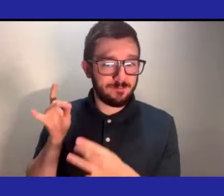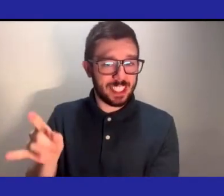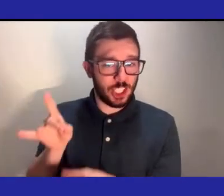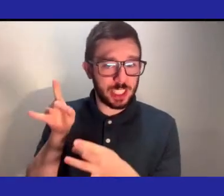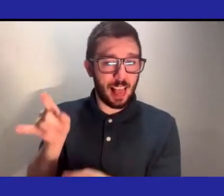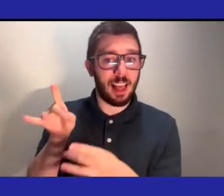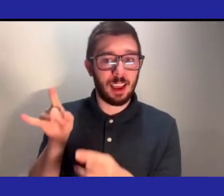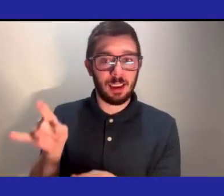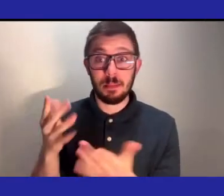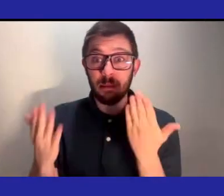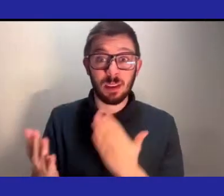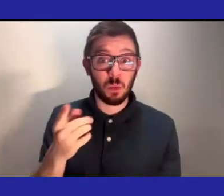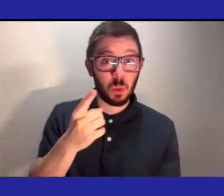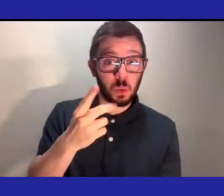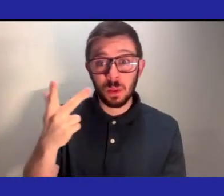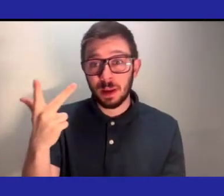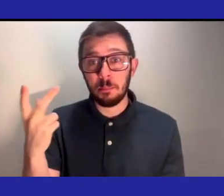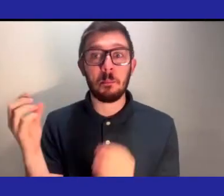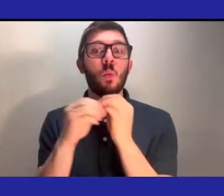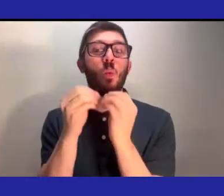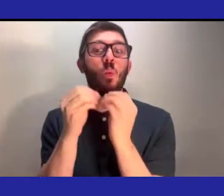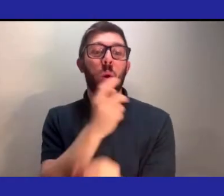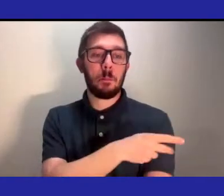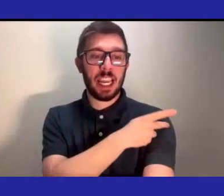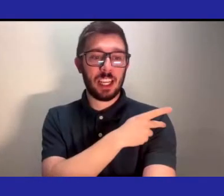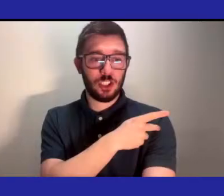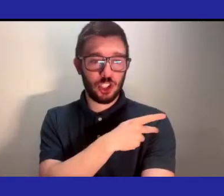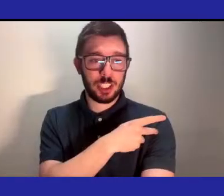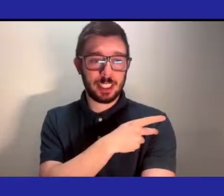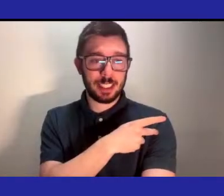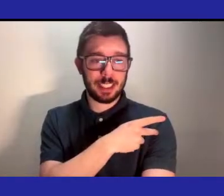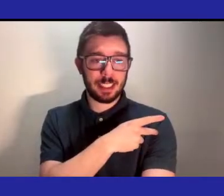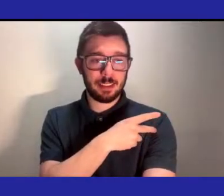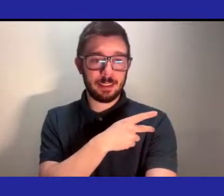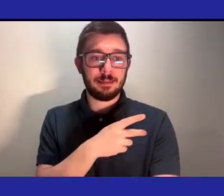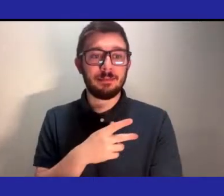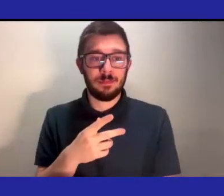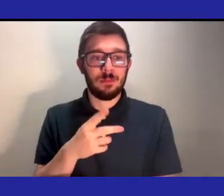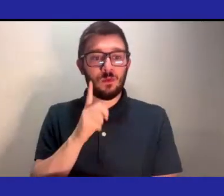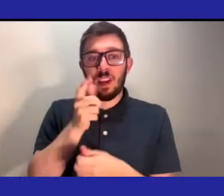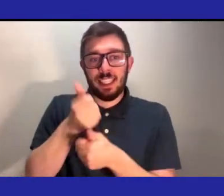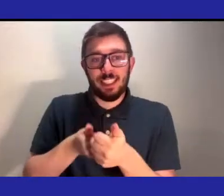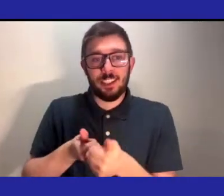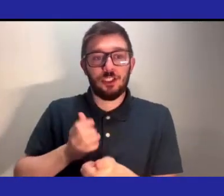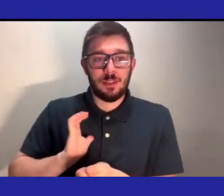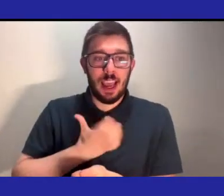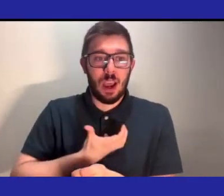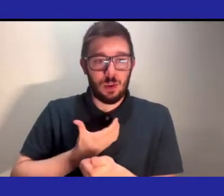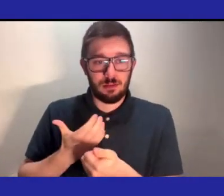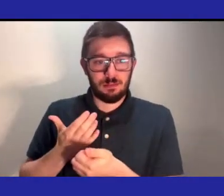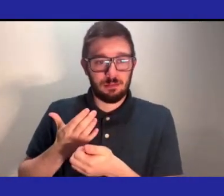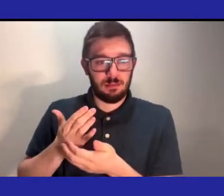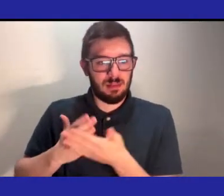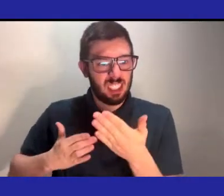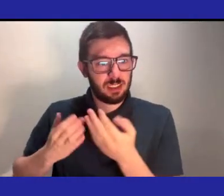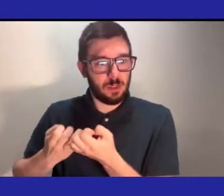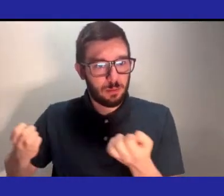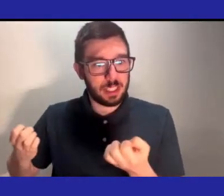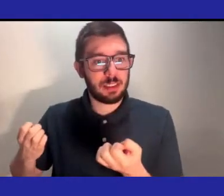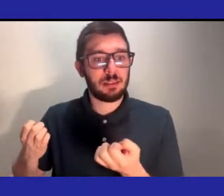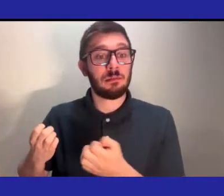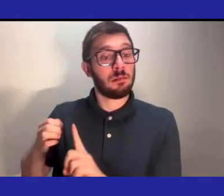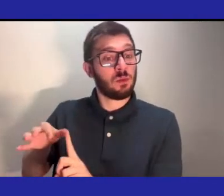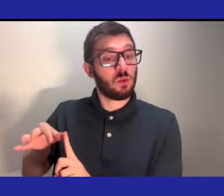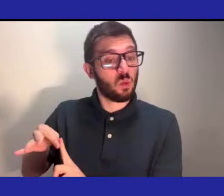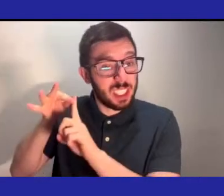2, or 3 more patients on the exam tables of each of our pieces of equipment, and those would be unique patients. And